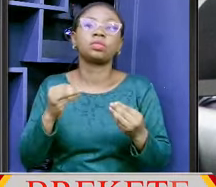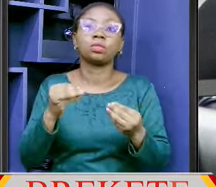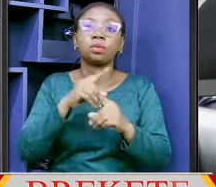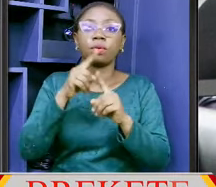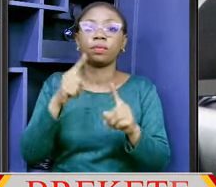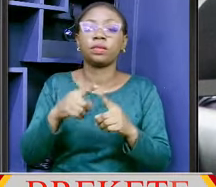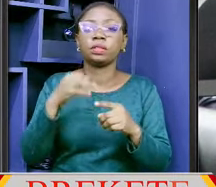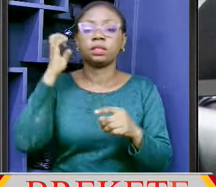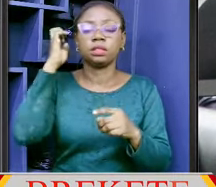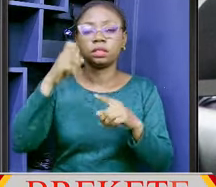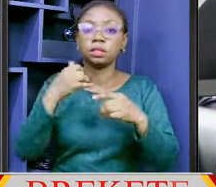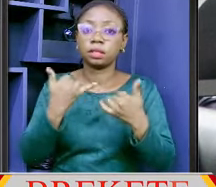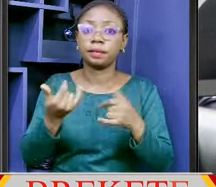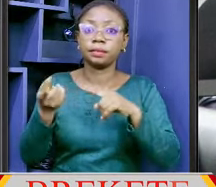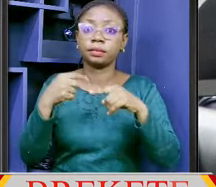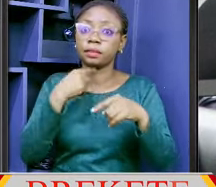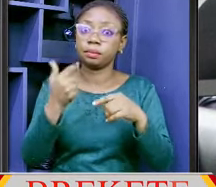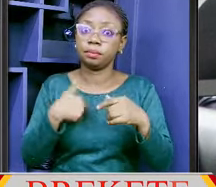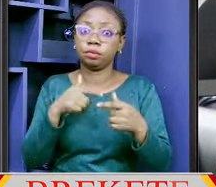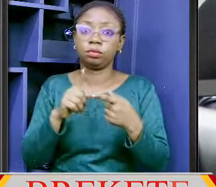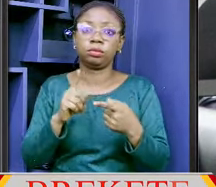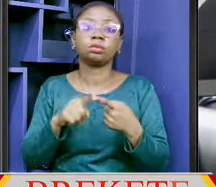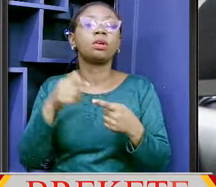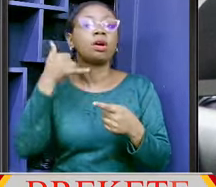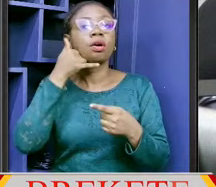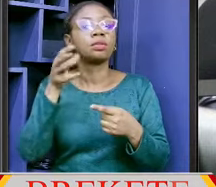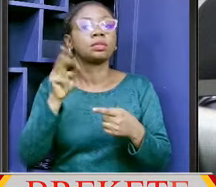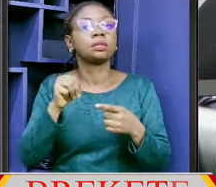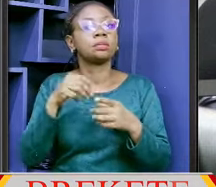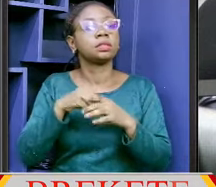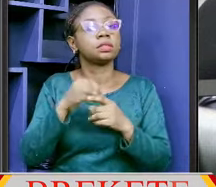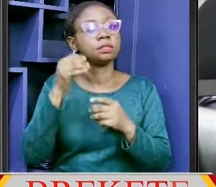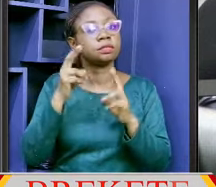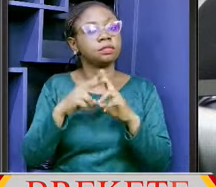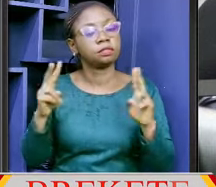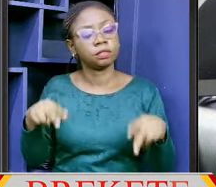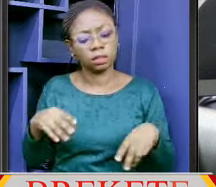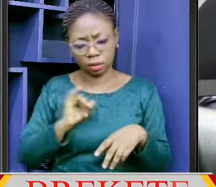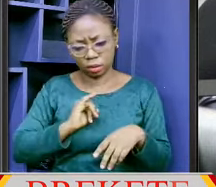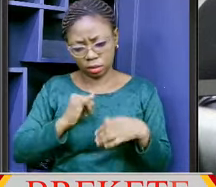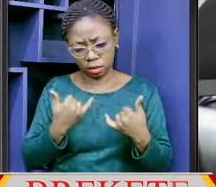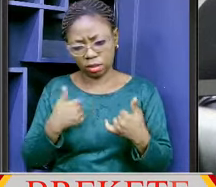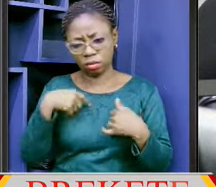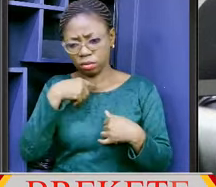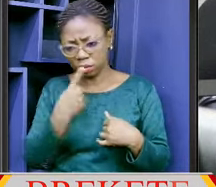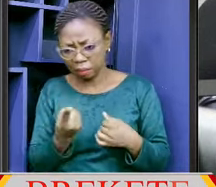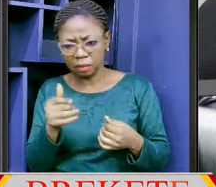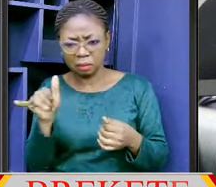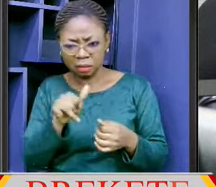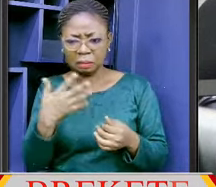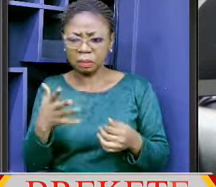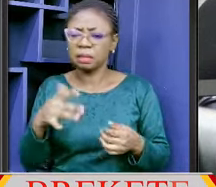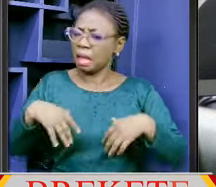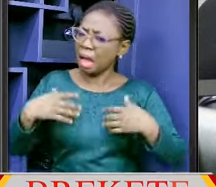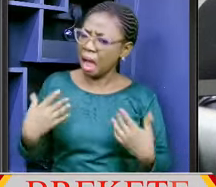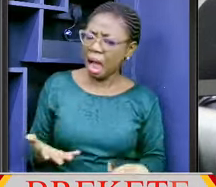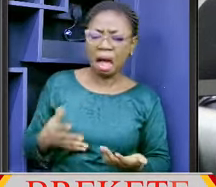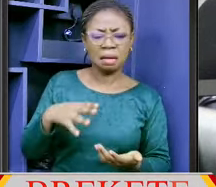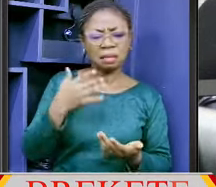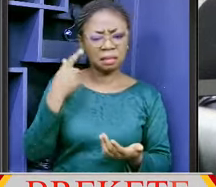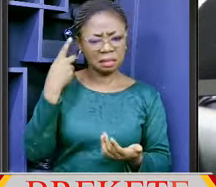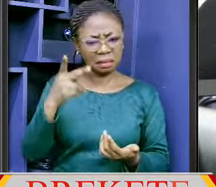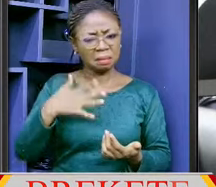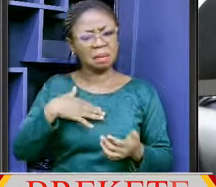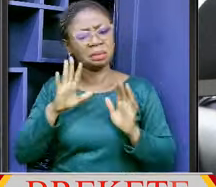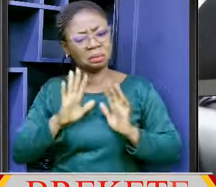now tell me to call them in the village, I call the one in the village, sir, if you're here. And I'll say the same thing. I say, sir, see these children